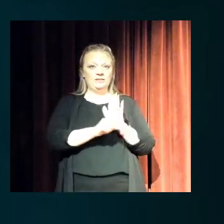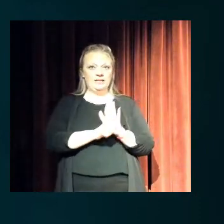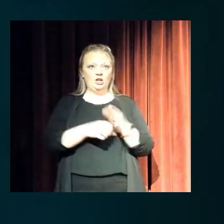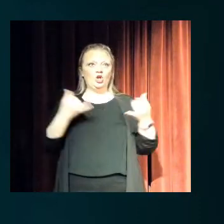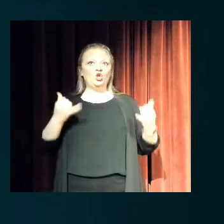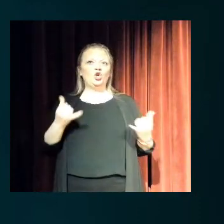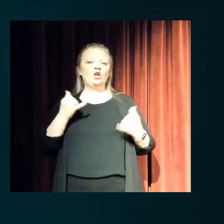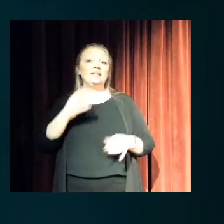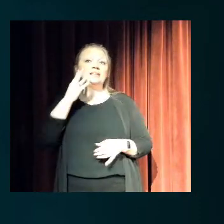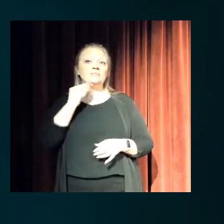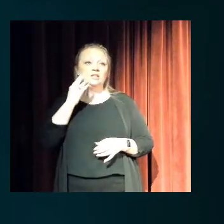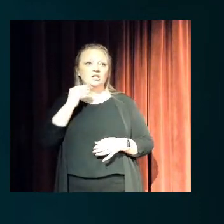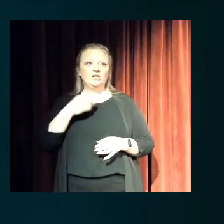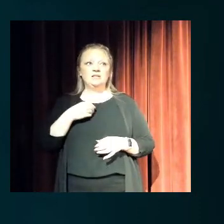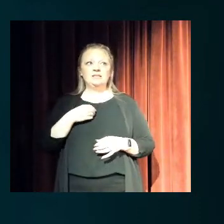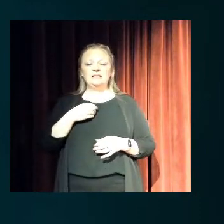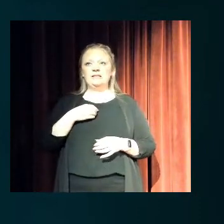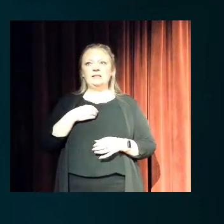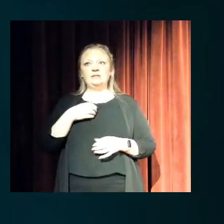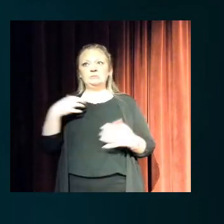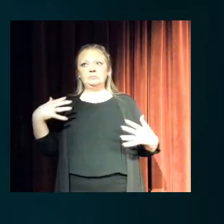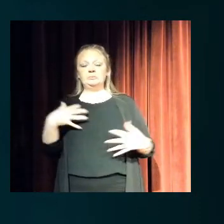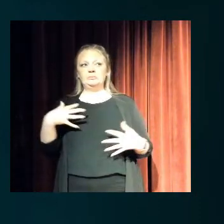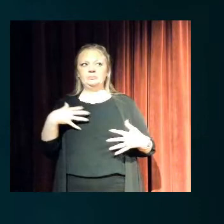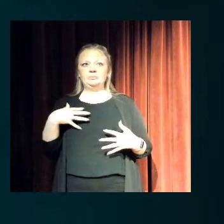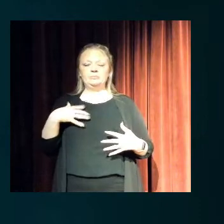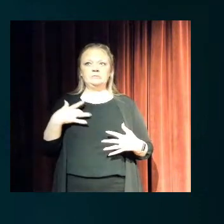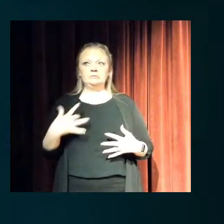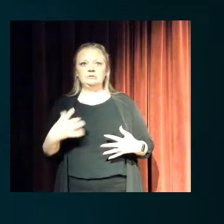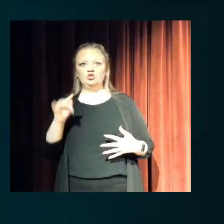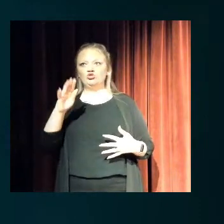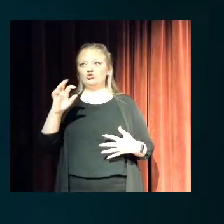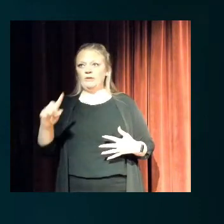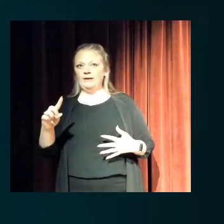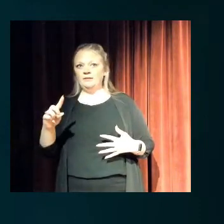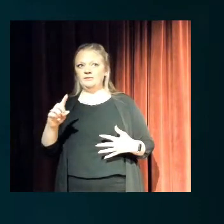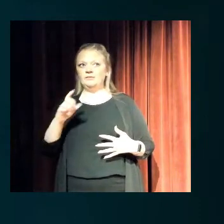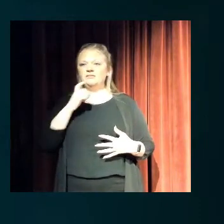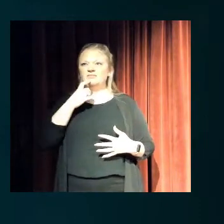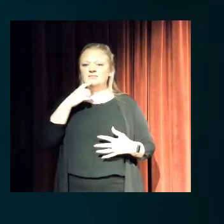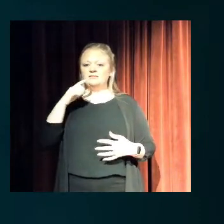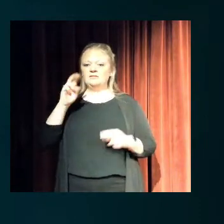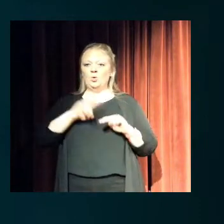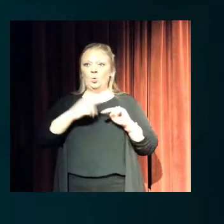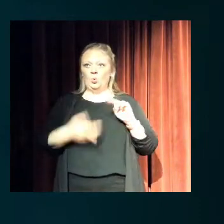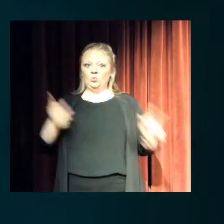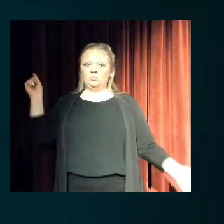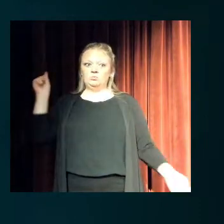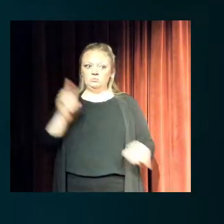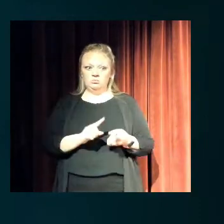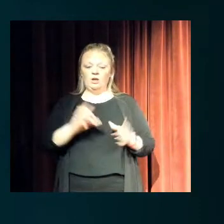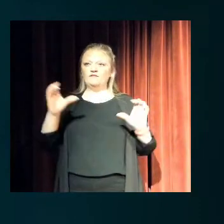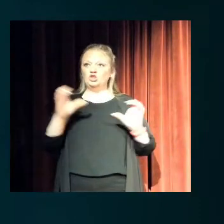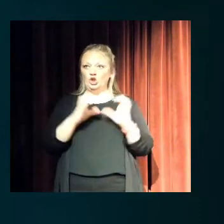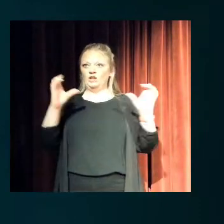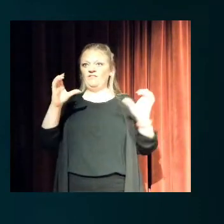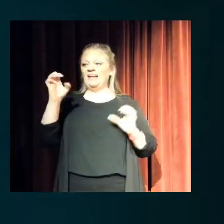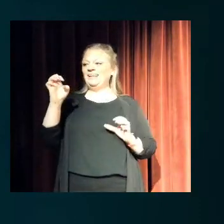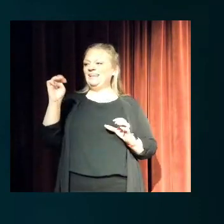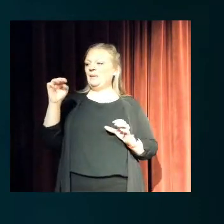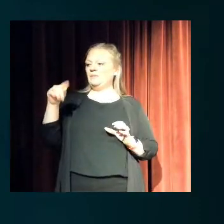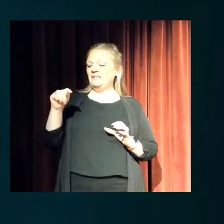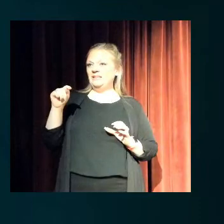currently experiencing an alarming trend, a significant reduction in certified paramedics and EMTs to respond to